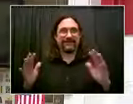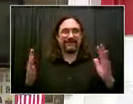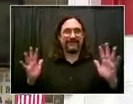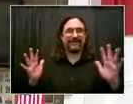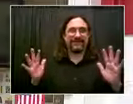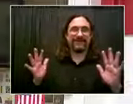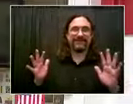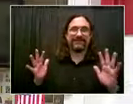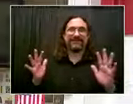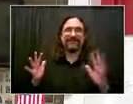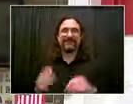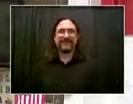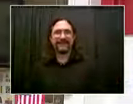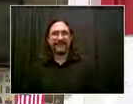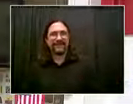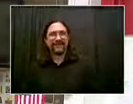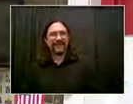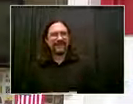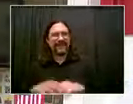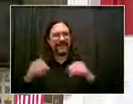Amazing.